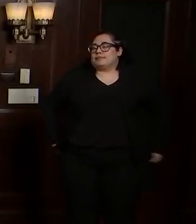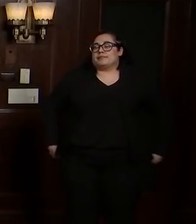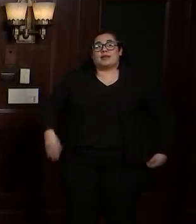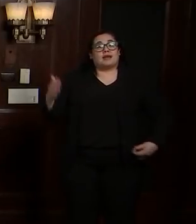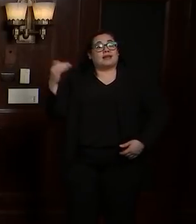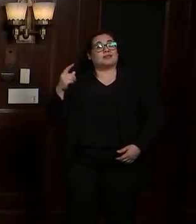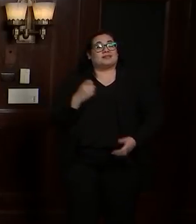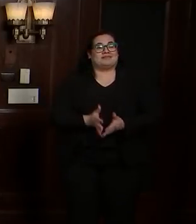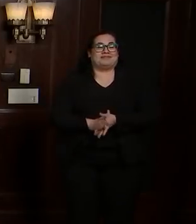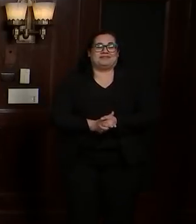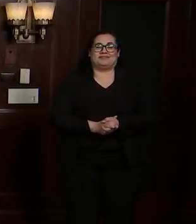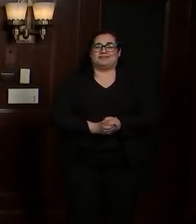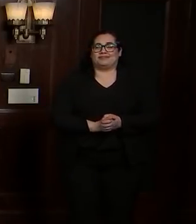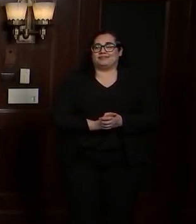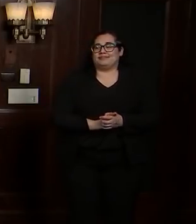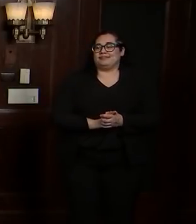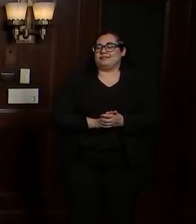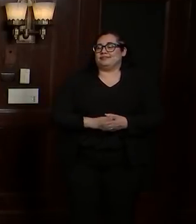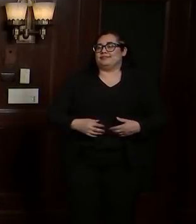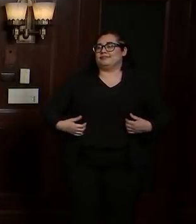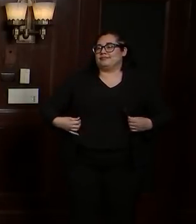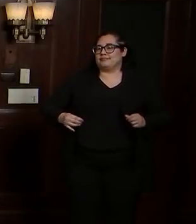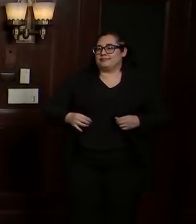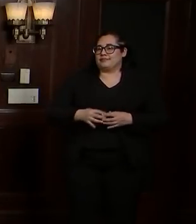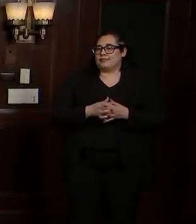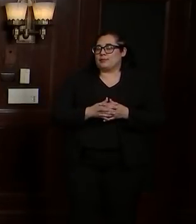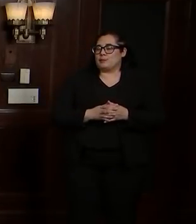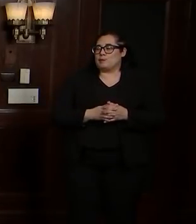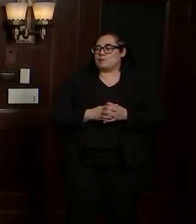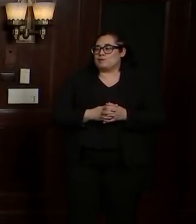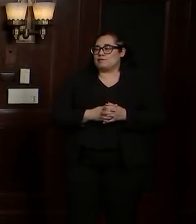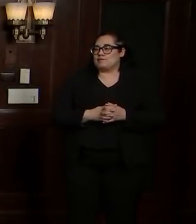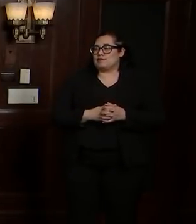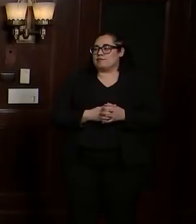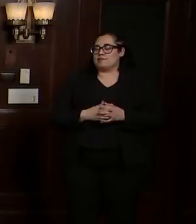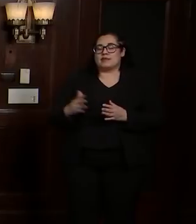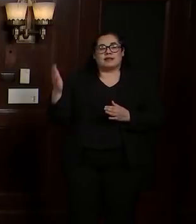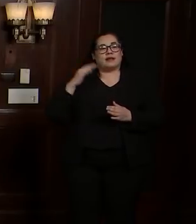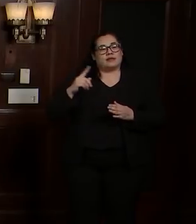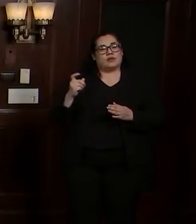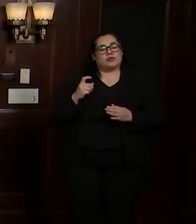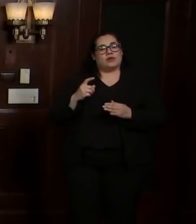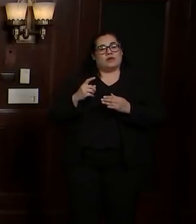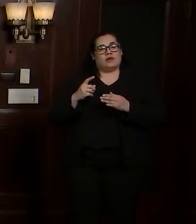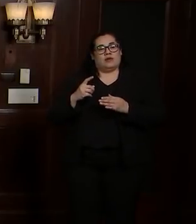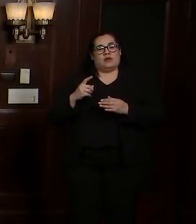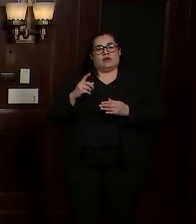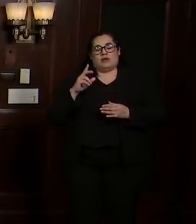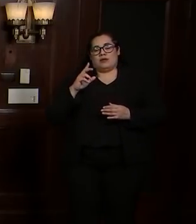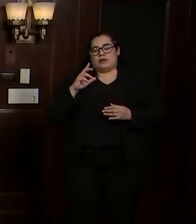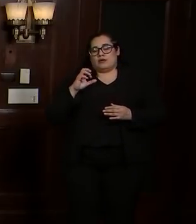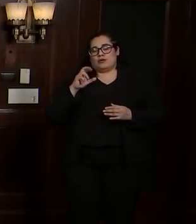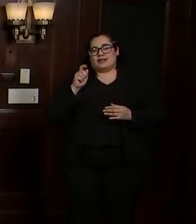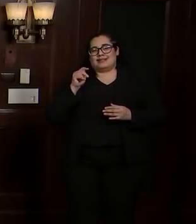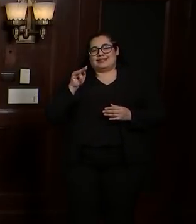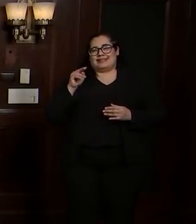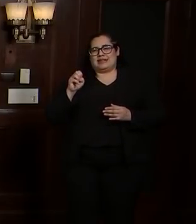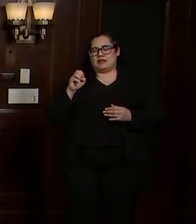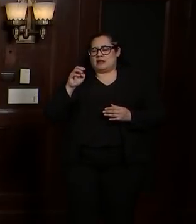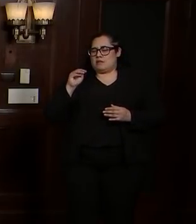Next question, please. Our next question comes from the line of Christine Maiduc. Please go ahead. Hi,